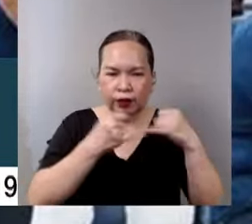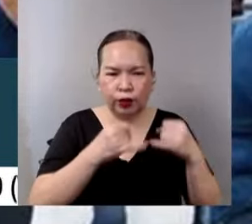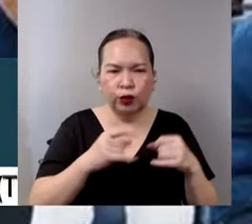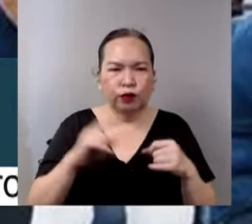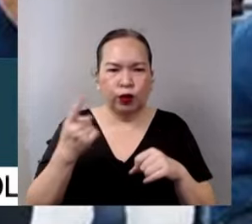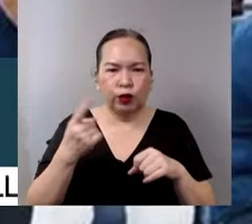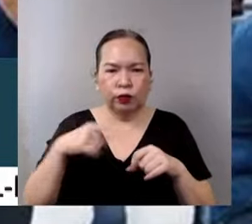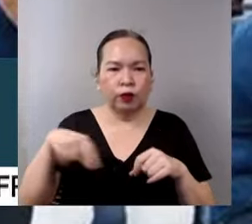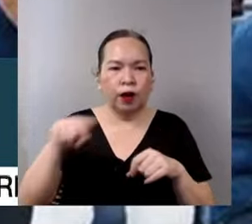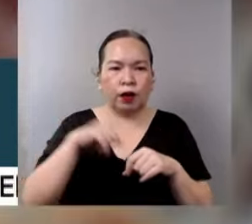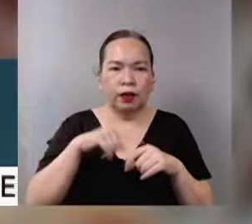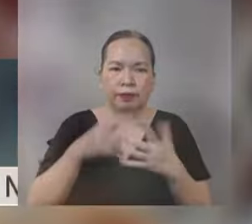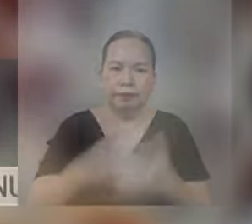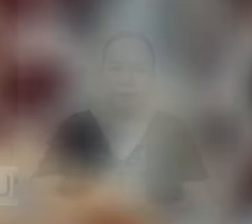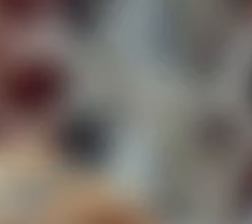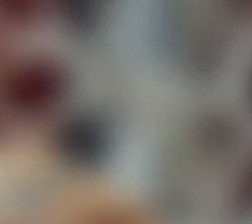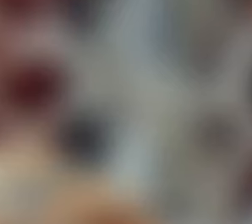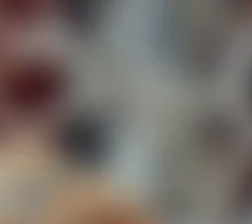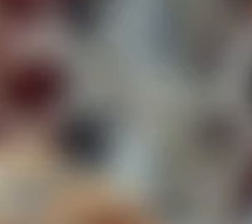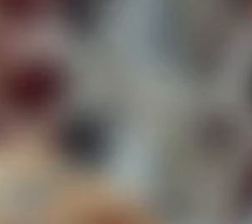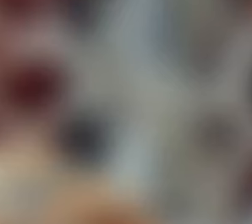the postseason.